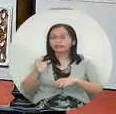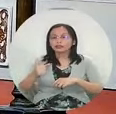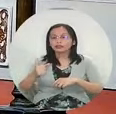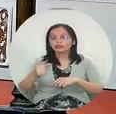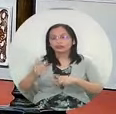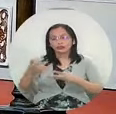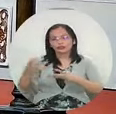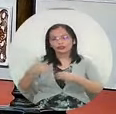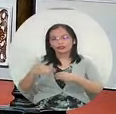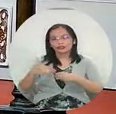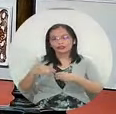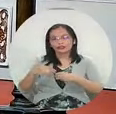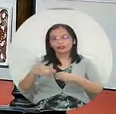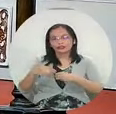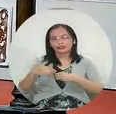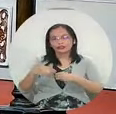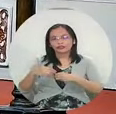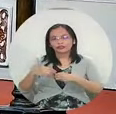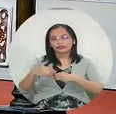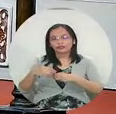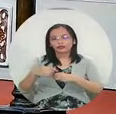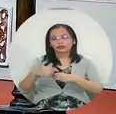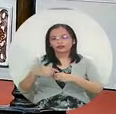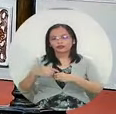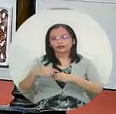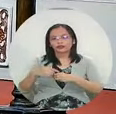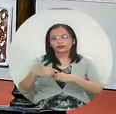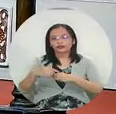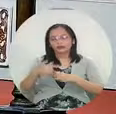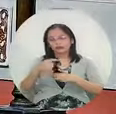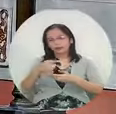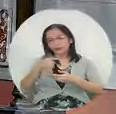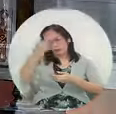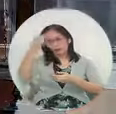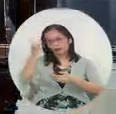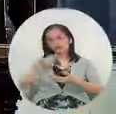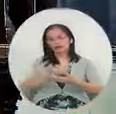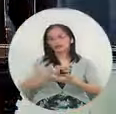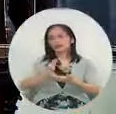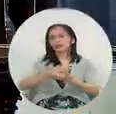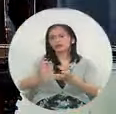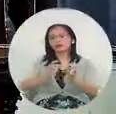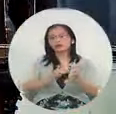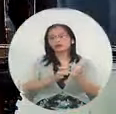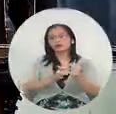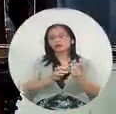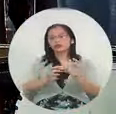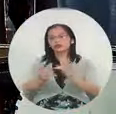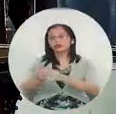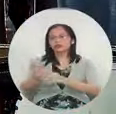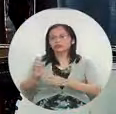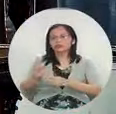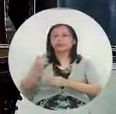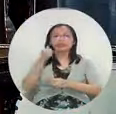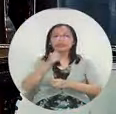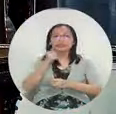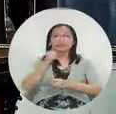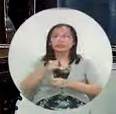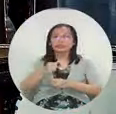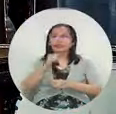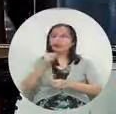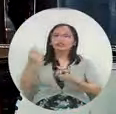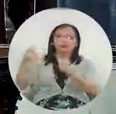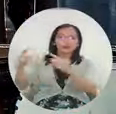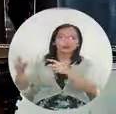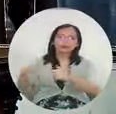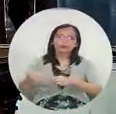Mundo si J.O. Grooms, ambot lang mga kaigsoonan. I have gone with people who witness to people, who win people right